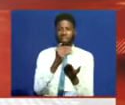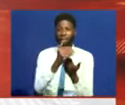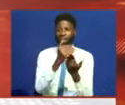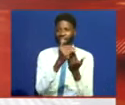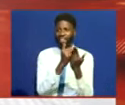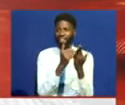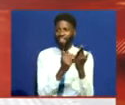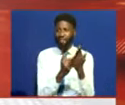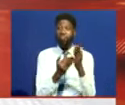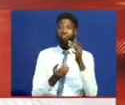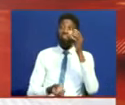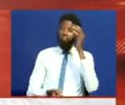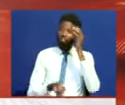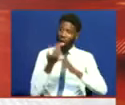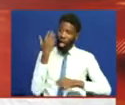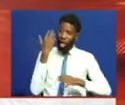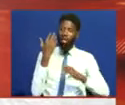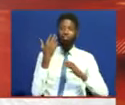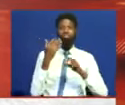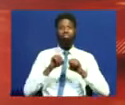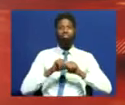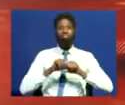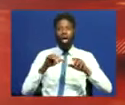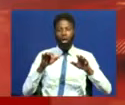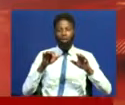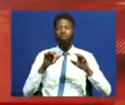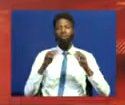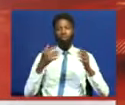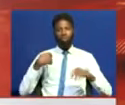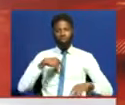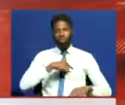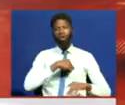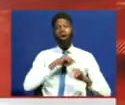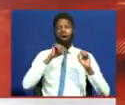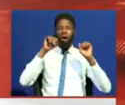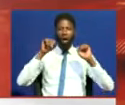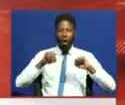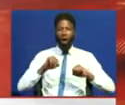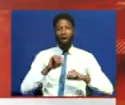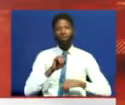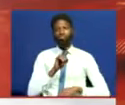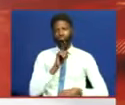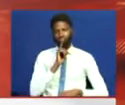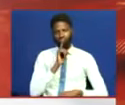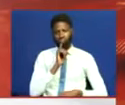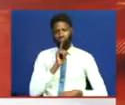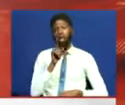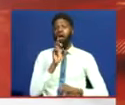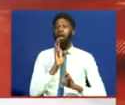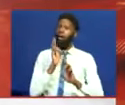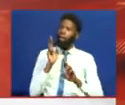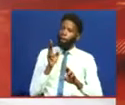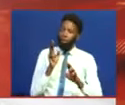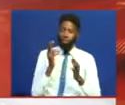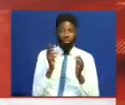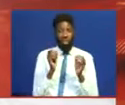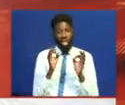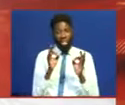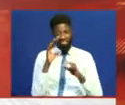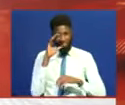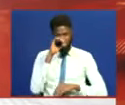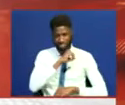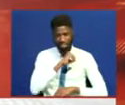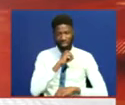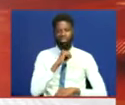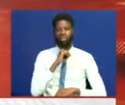say it is reported. And what is reported, even if we miss out, the margin of error will be very small.